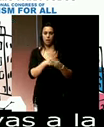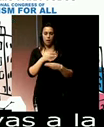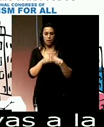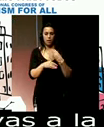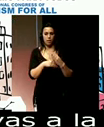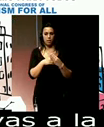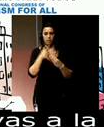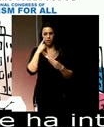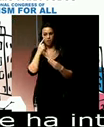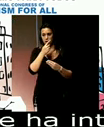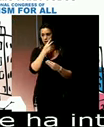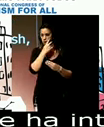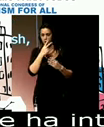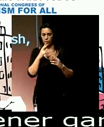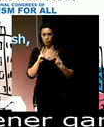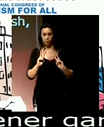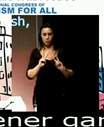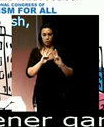survey.